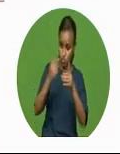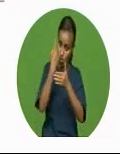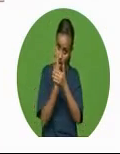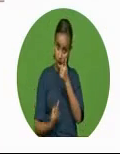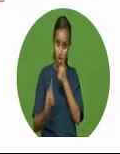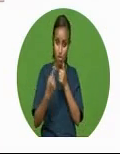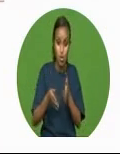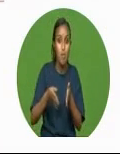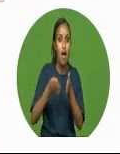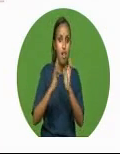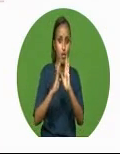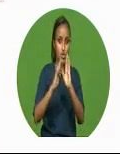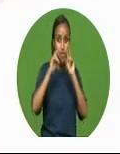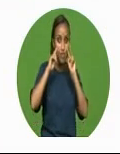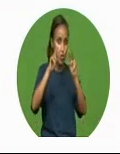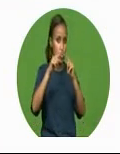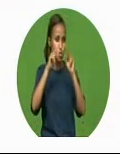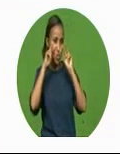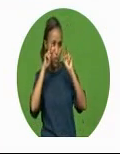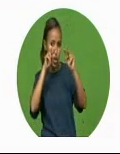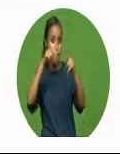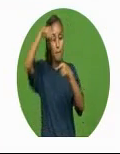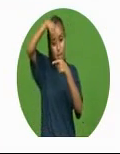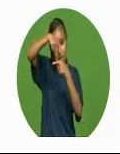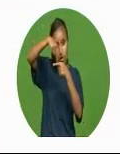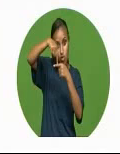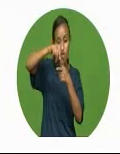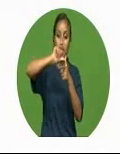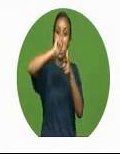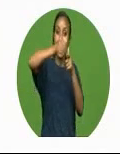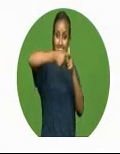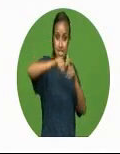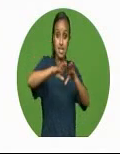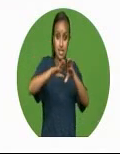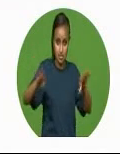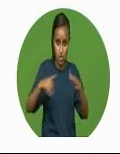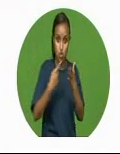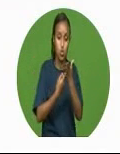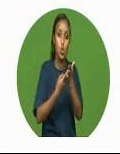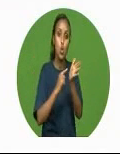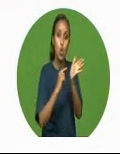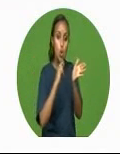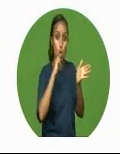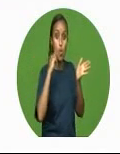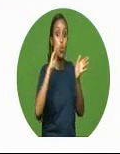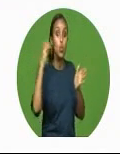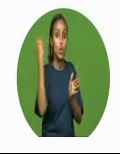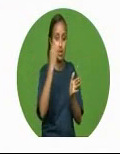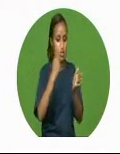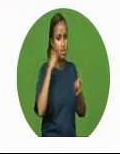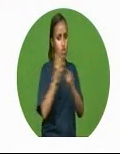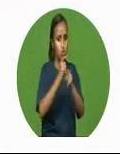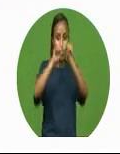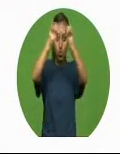view allows the viewer to look perpendicular to an angle surface to witness the